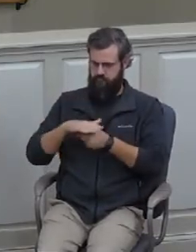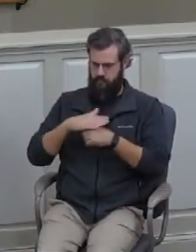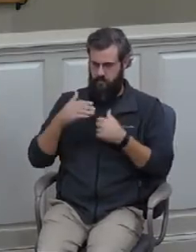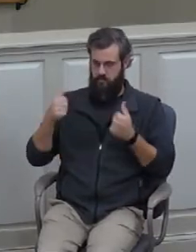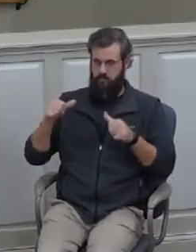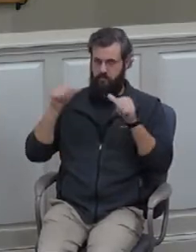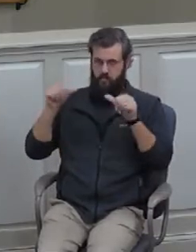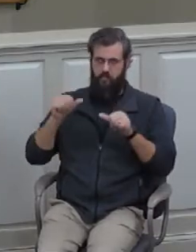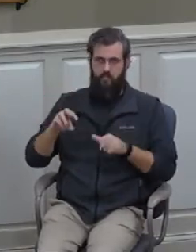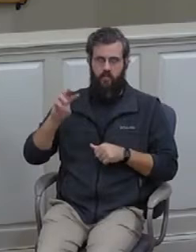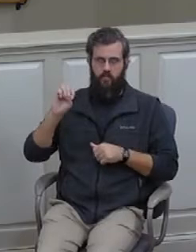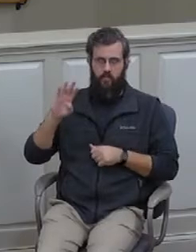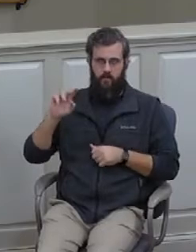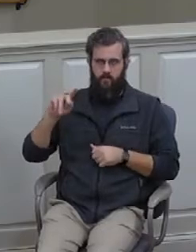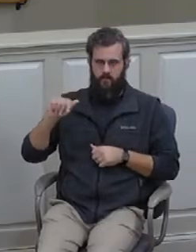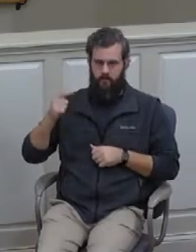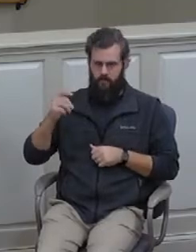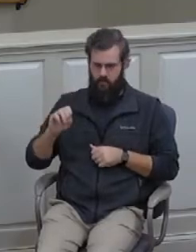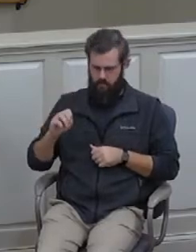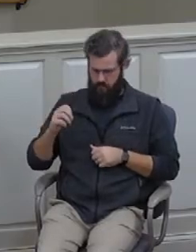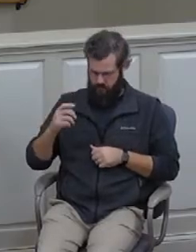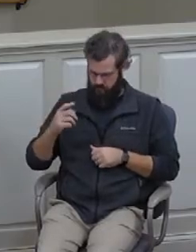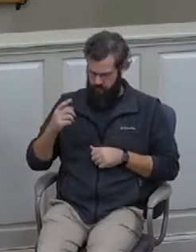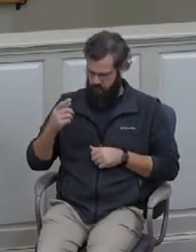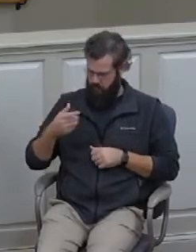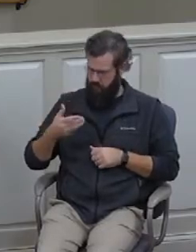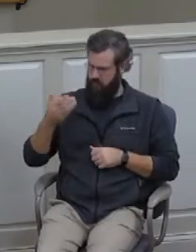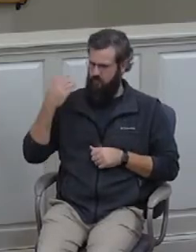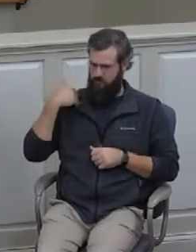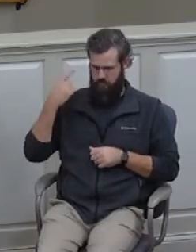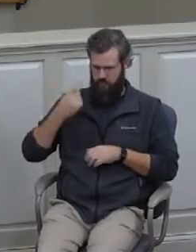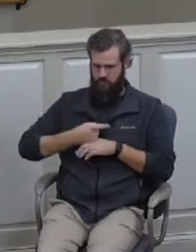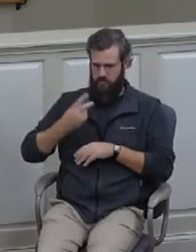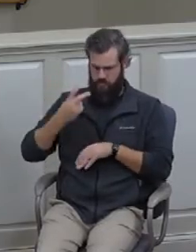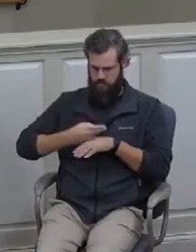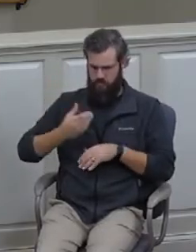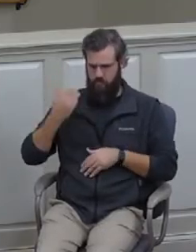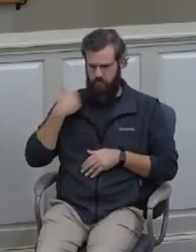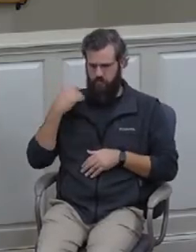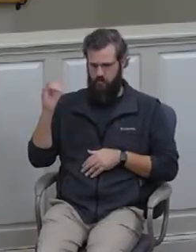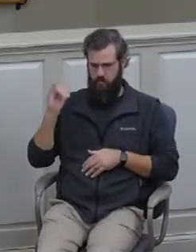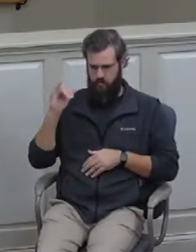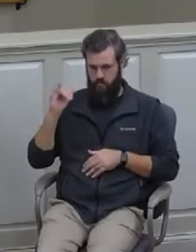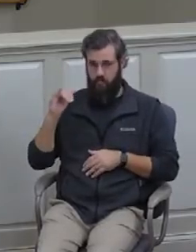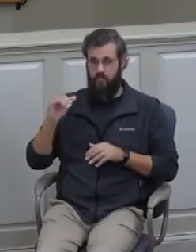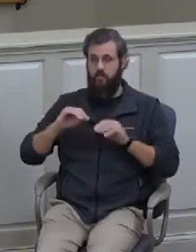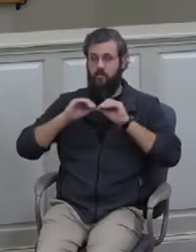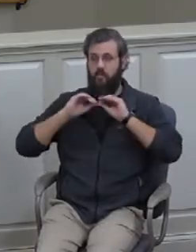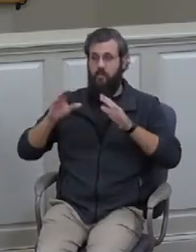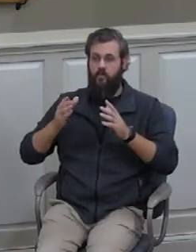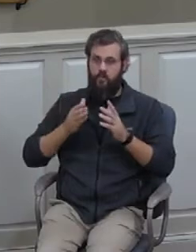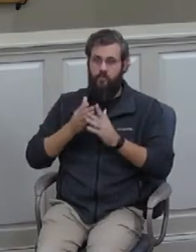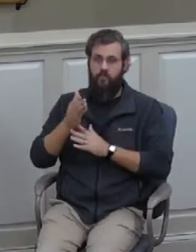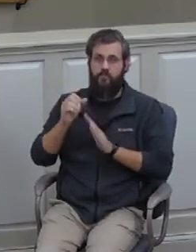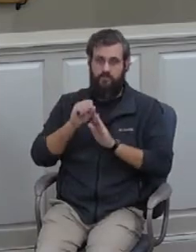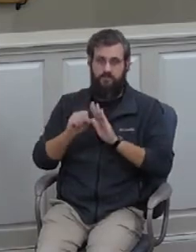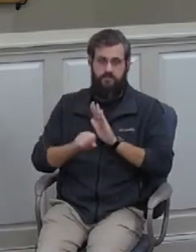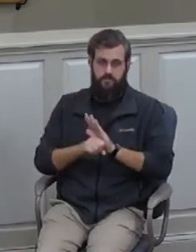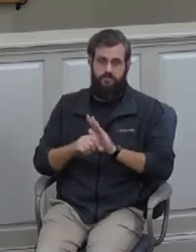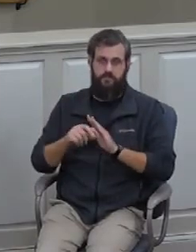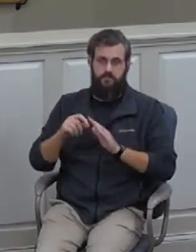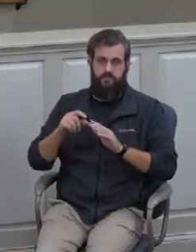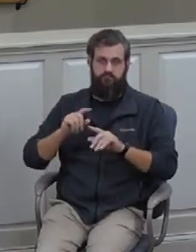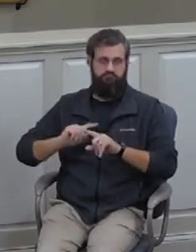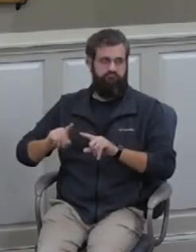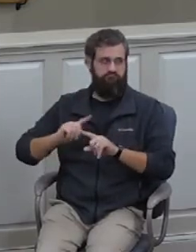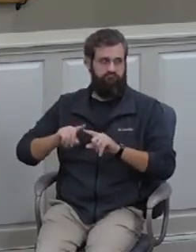webpage as of at least today, if not earlier. It also is being communicated throughout the state and on various